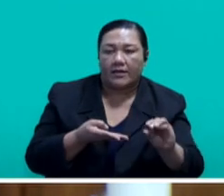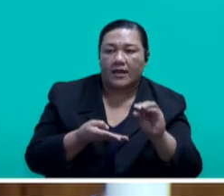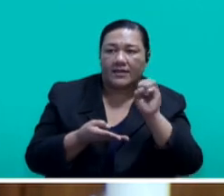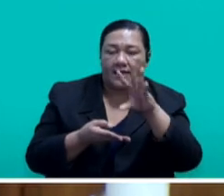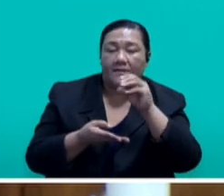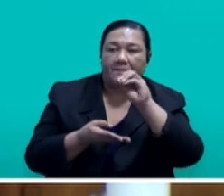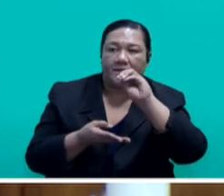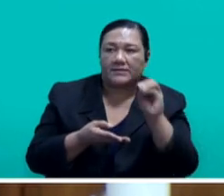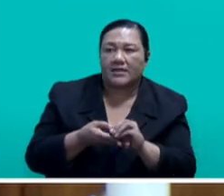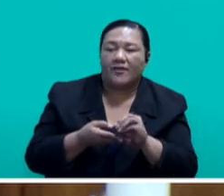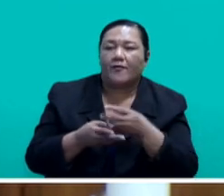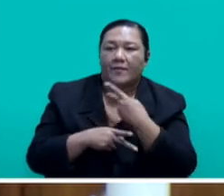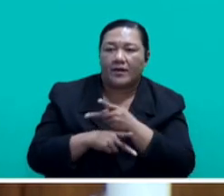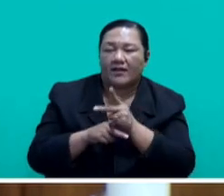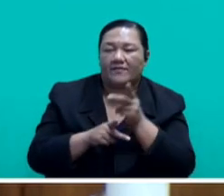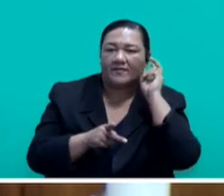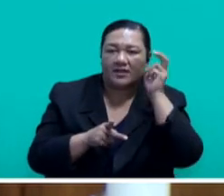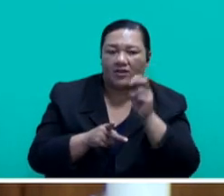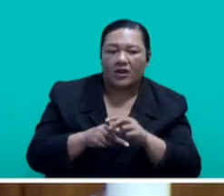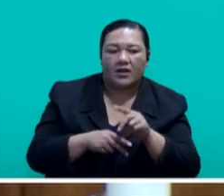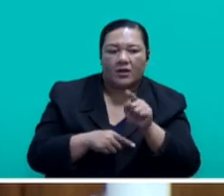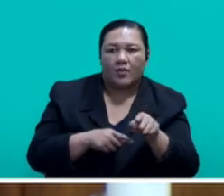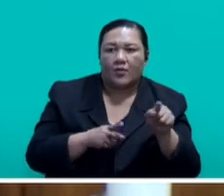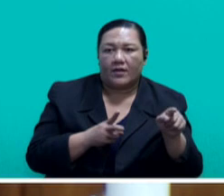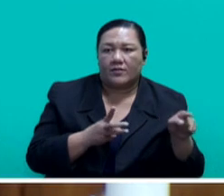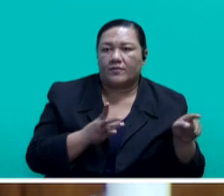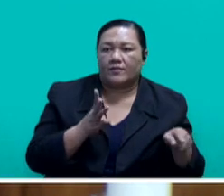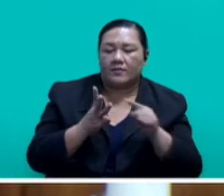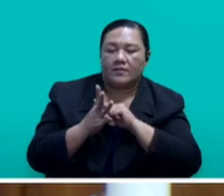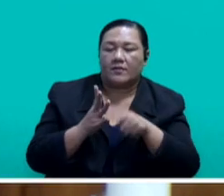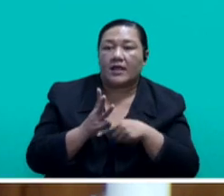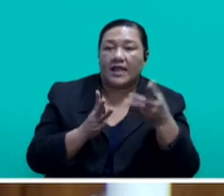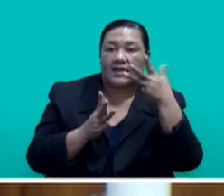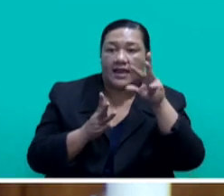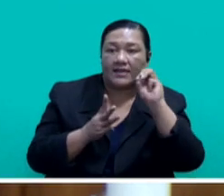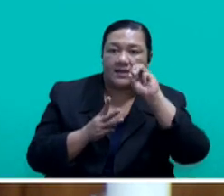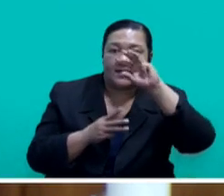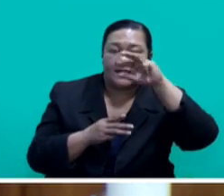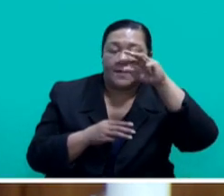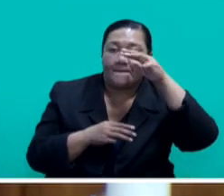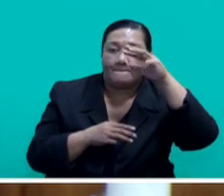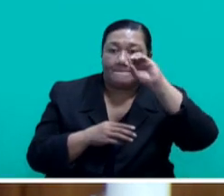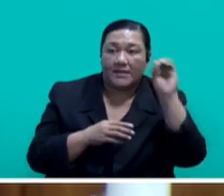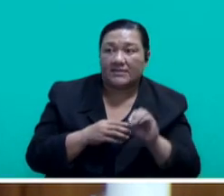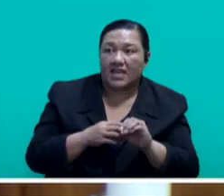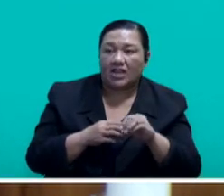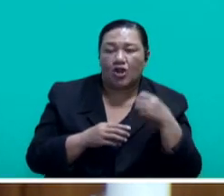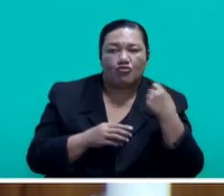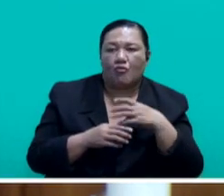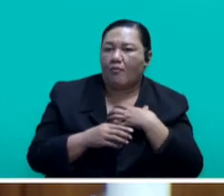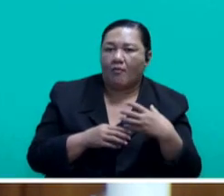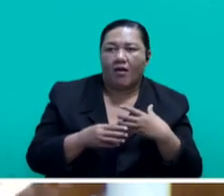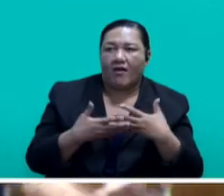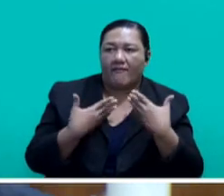to productivity training. So, Mr. Speaker, 90% of the funds are no longer available for employers for